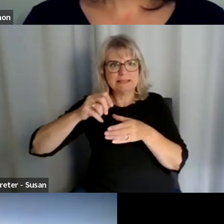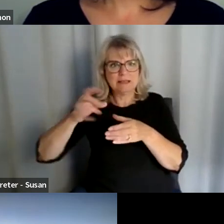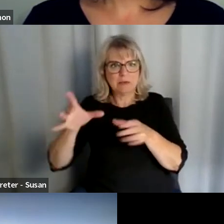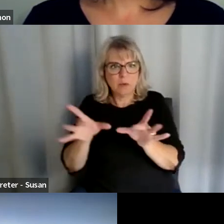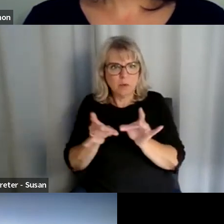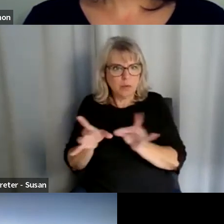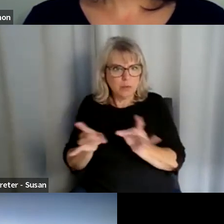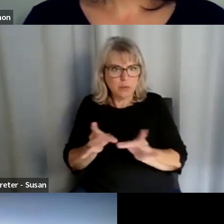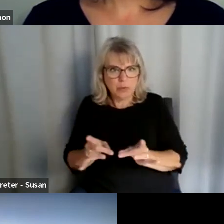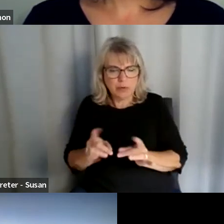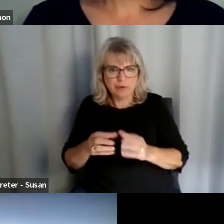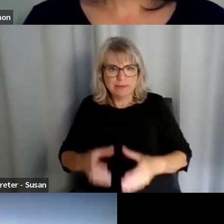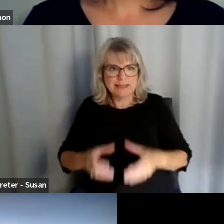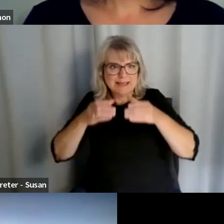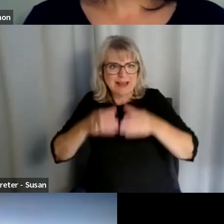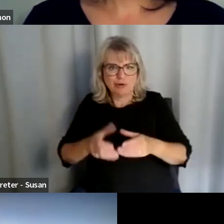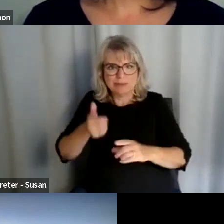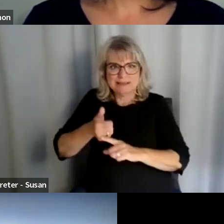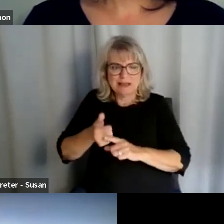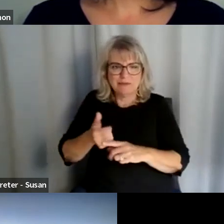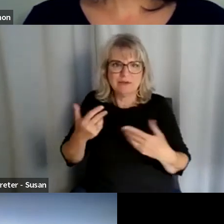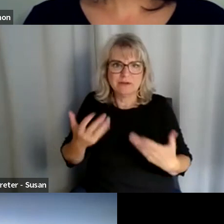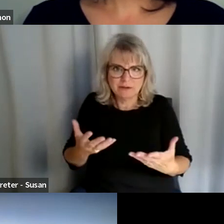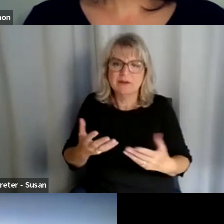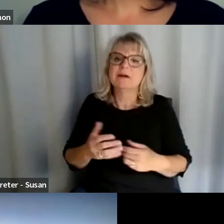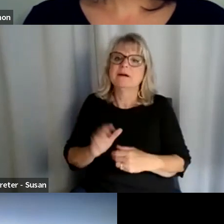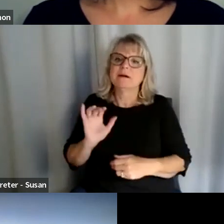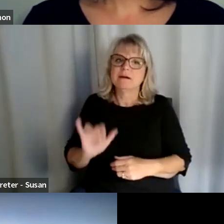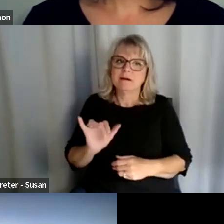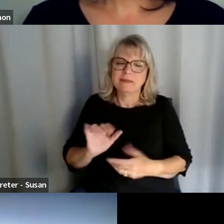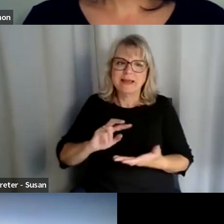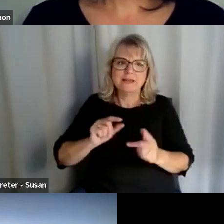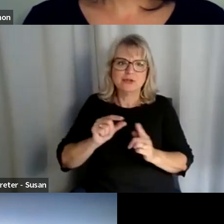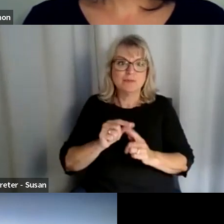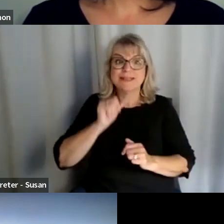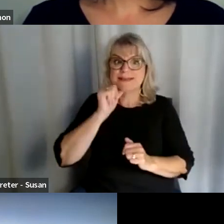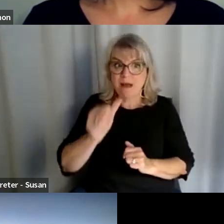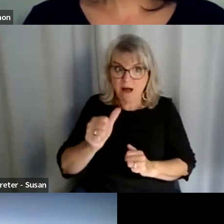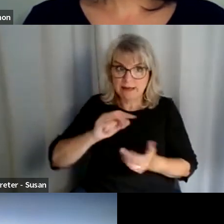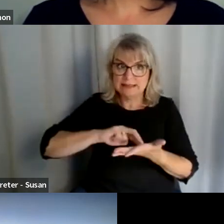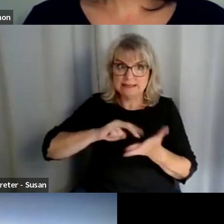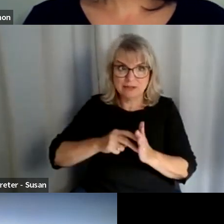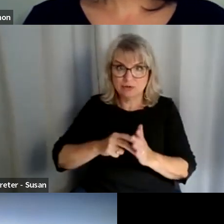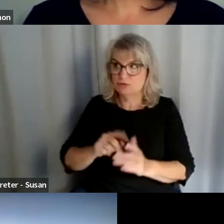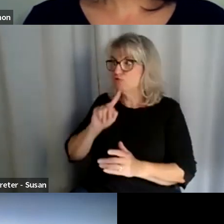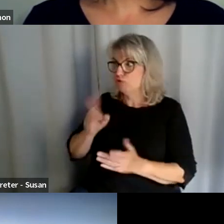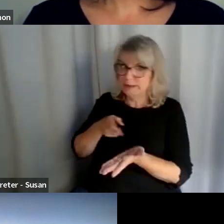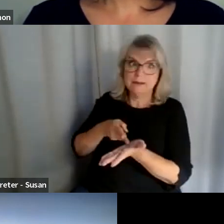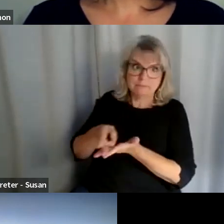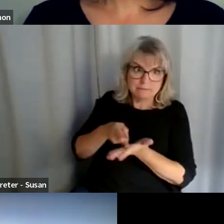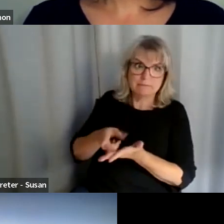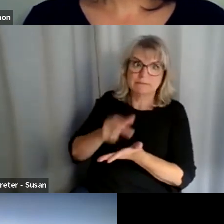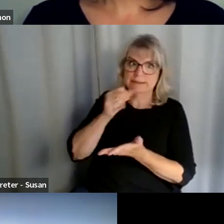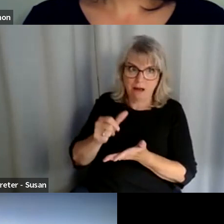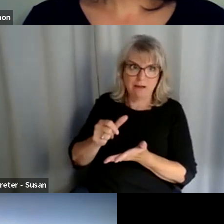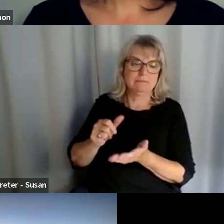container. So that was completely, that I think the, you know, the term like non-intentional, it was really truly non-intentional because it didn't allow for them to